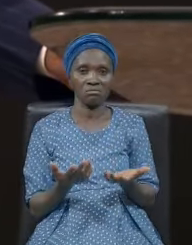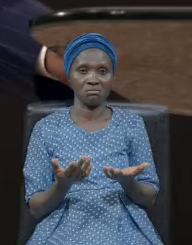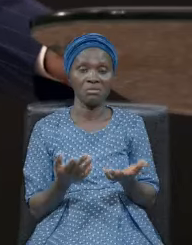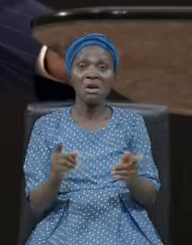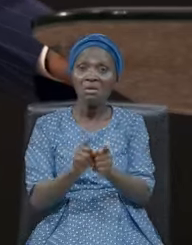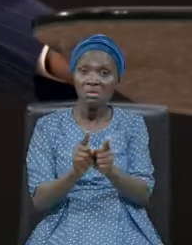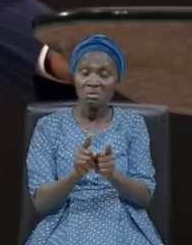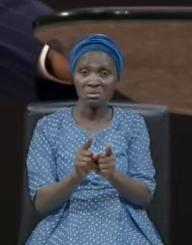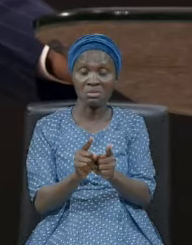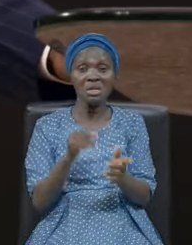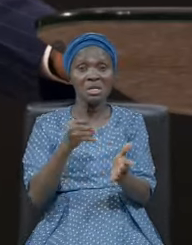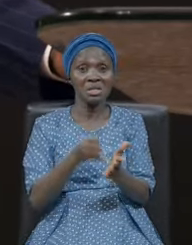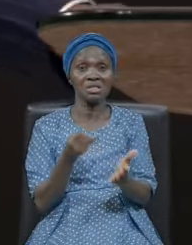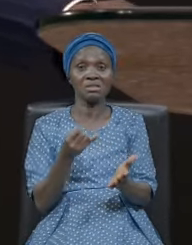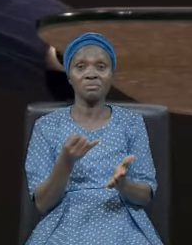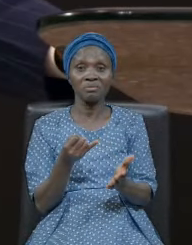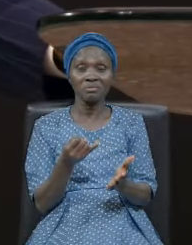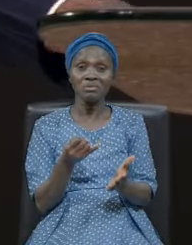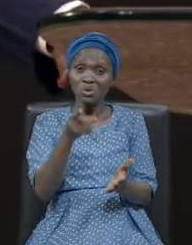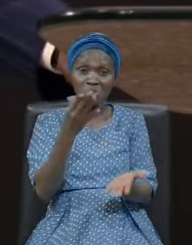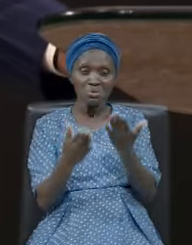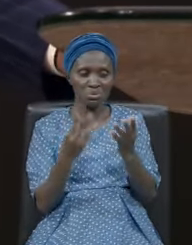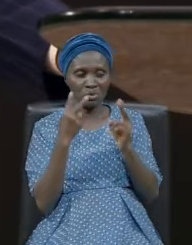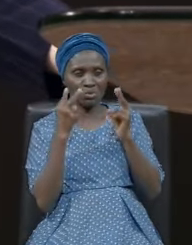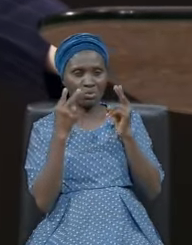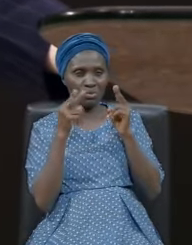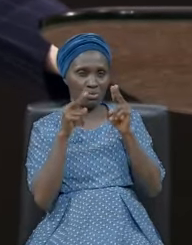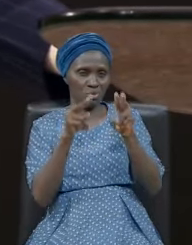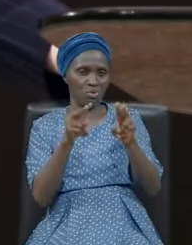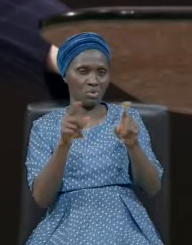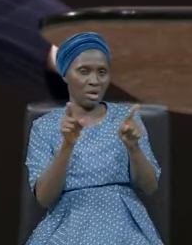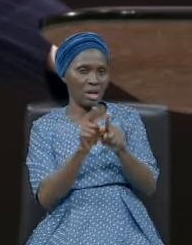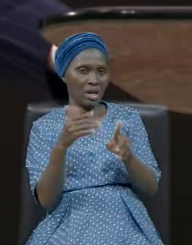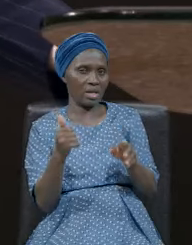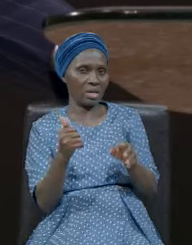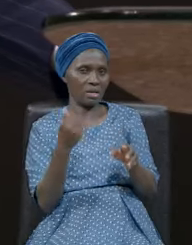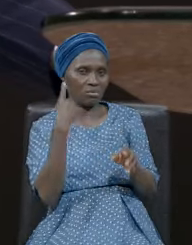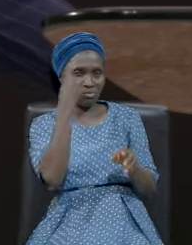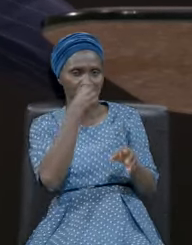though she appeared like a believer, but because he's